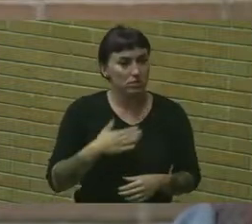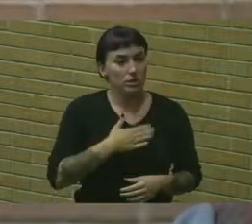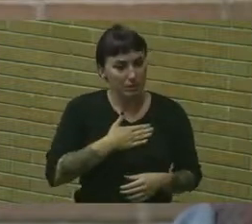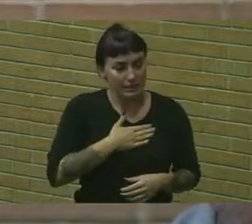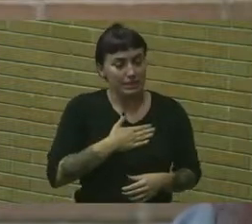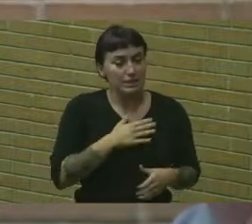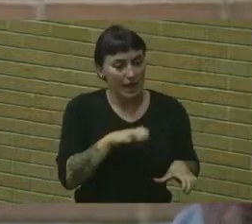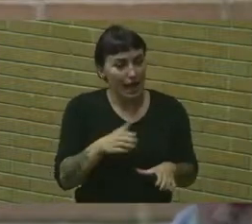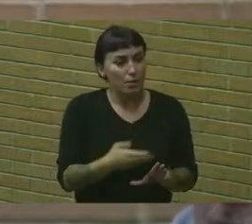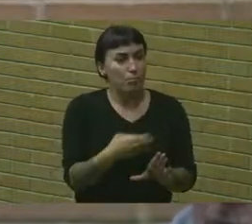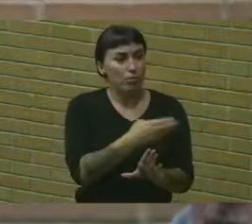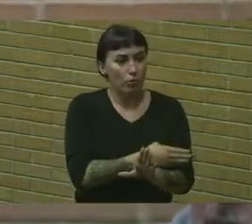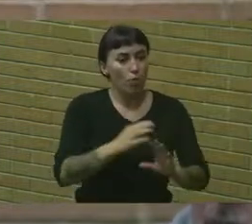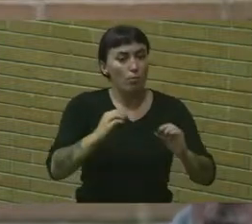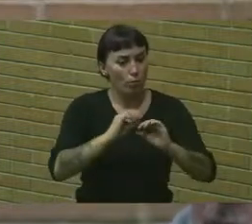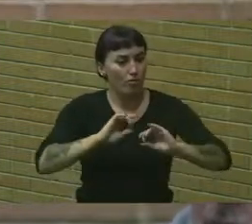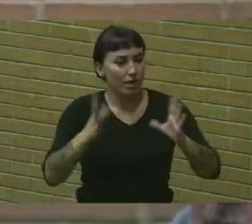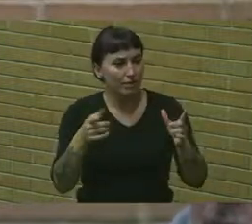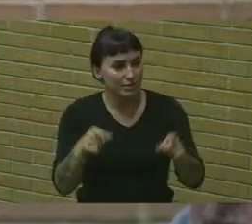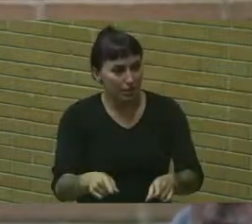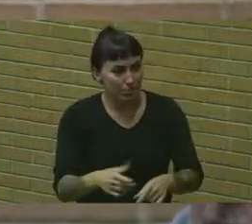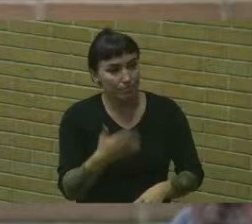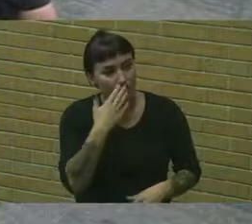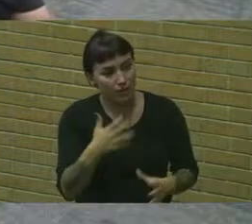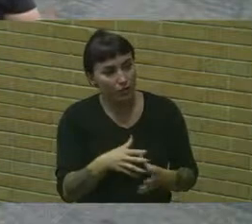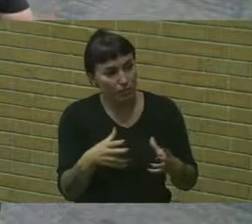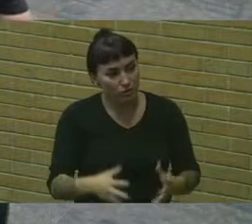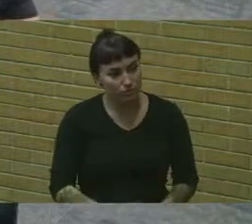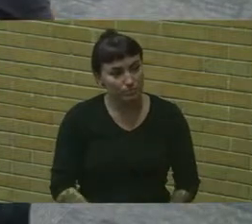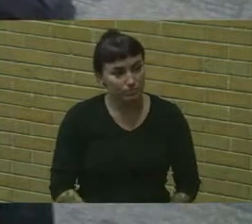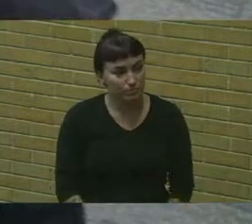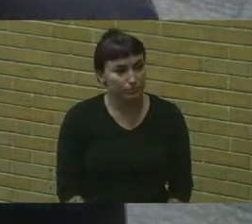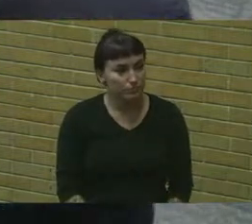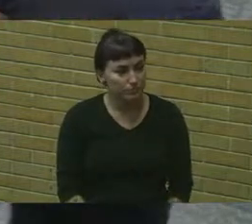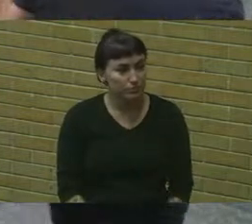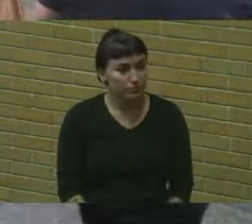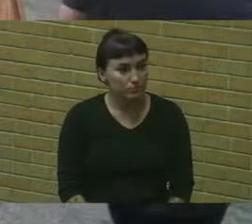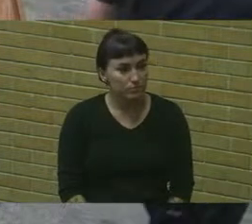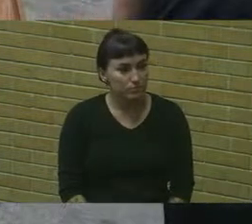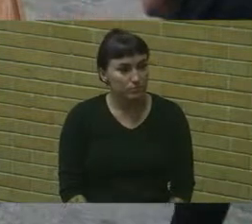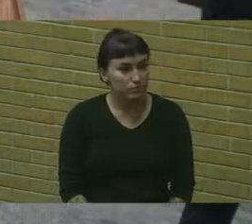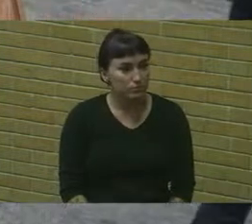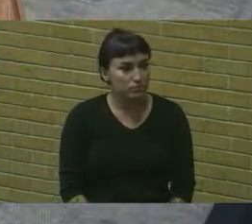act before more violence happens. Thank you very much. Thank you.